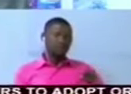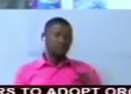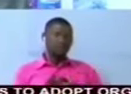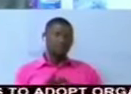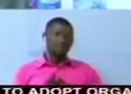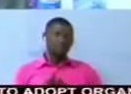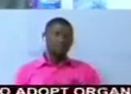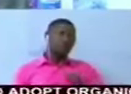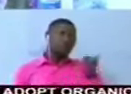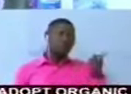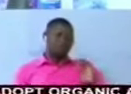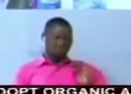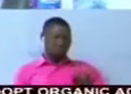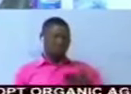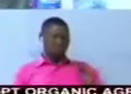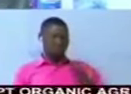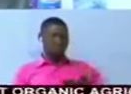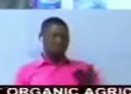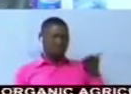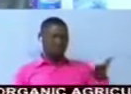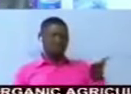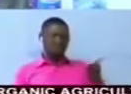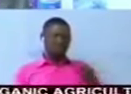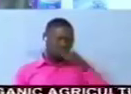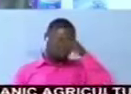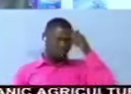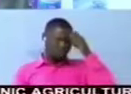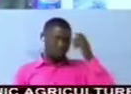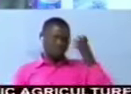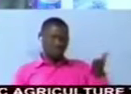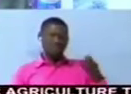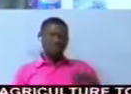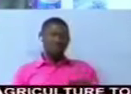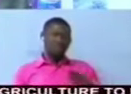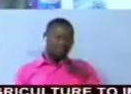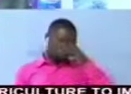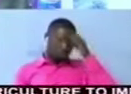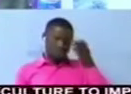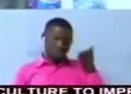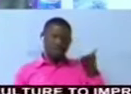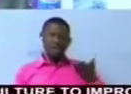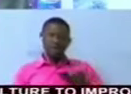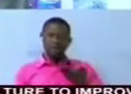And there were some female officers who were there.